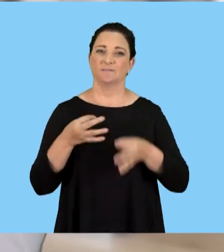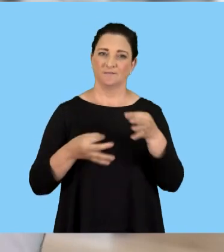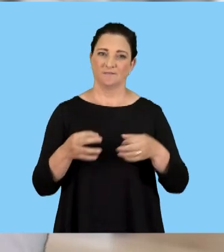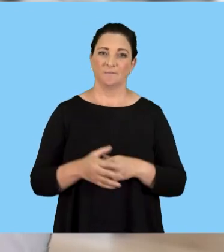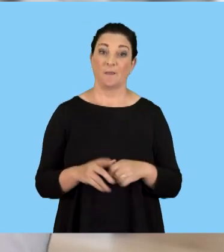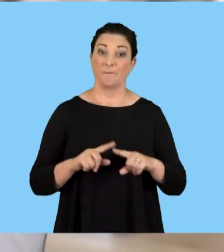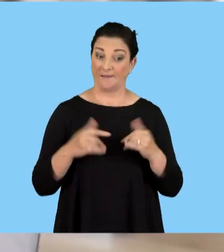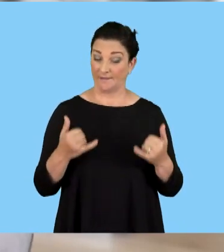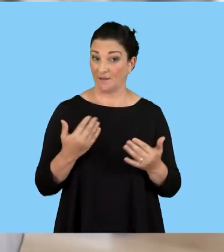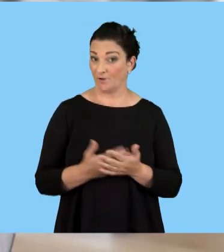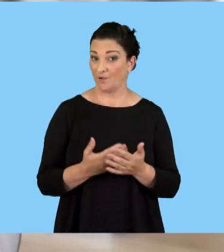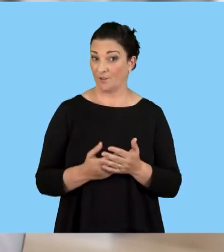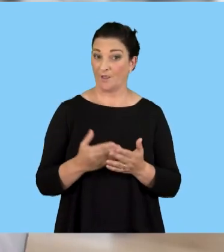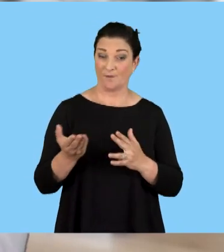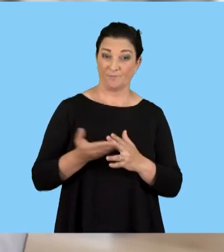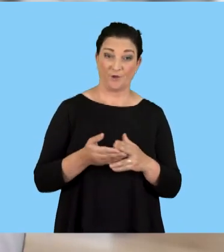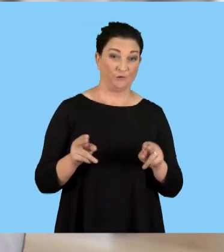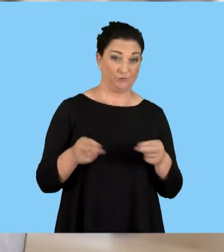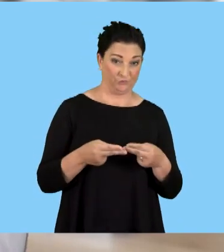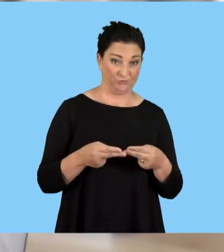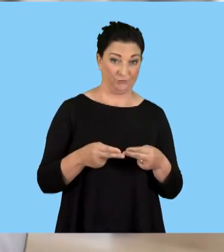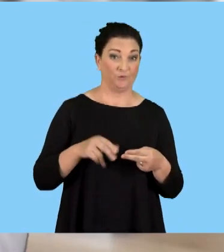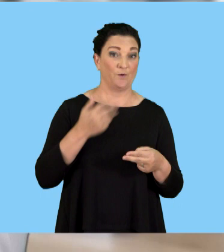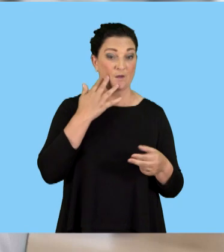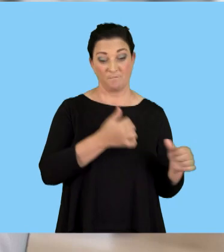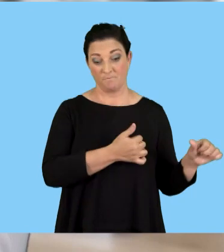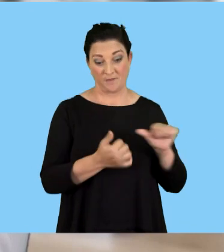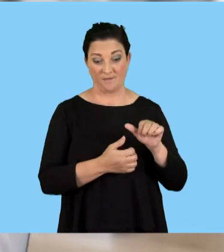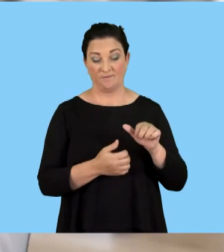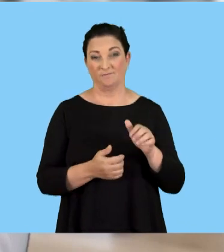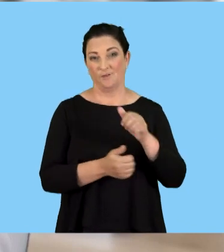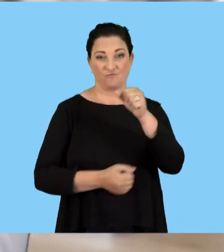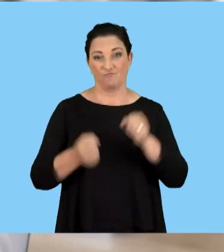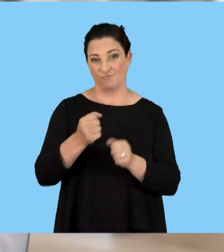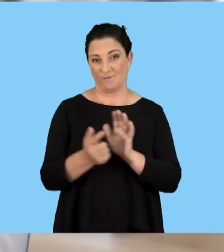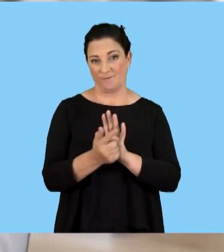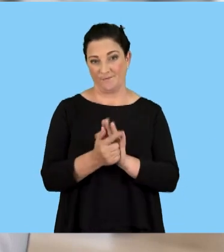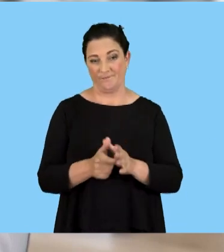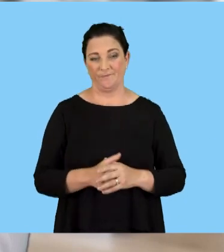And with that being said, let us take a short break so that we can wrap up our lesson.